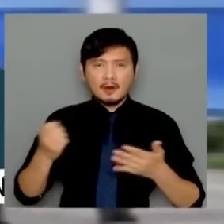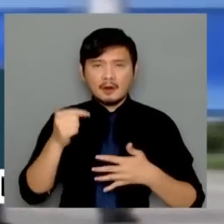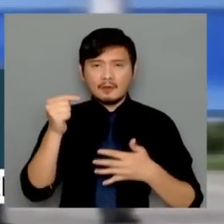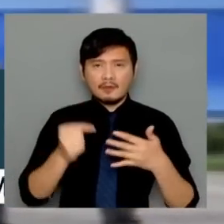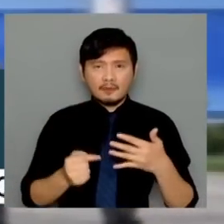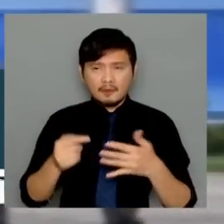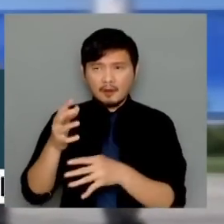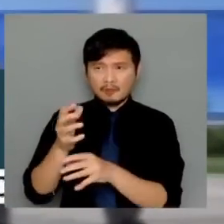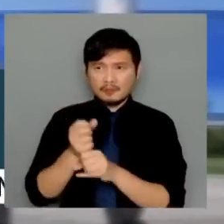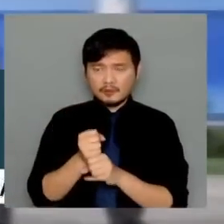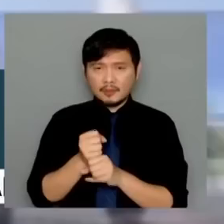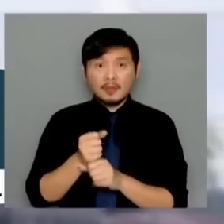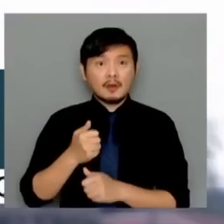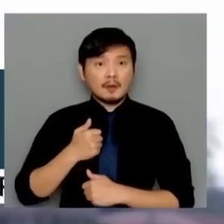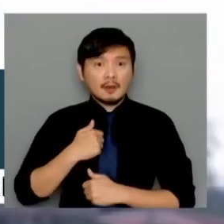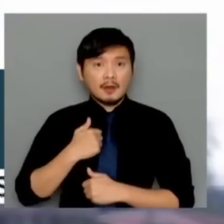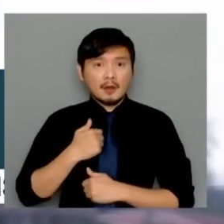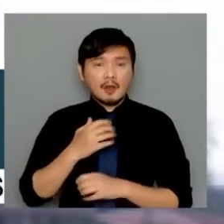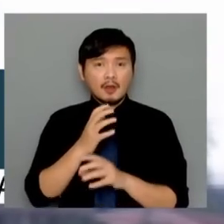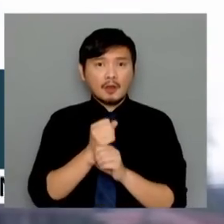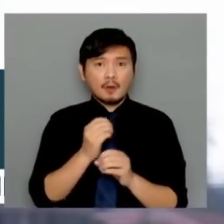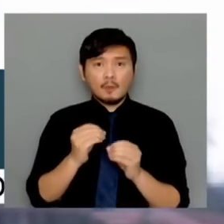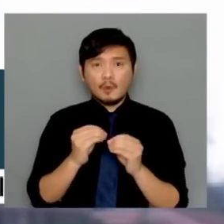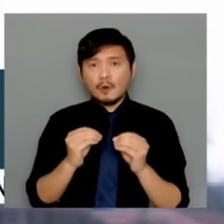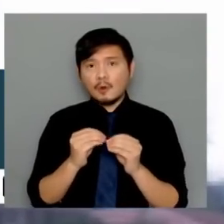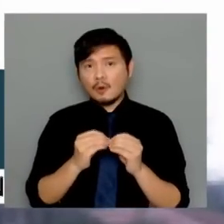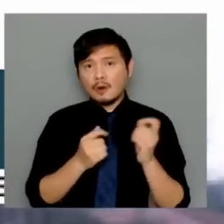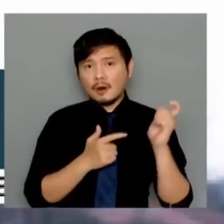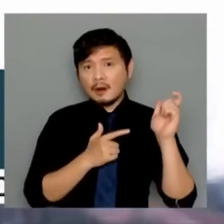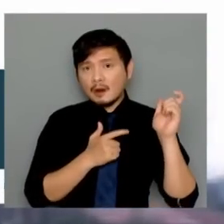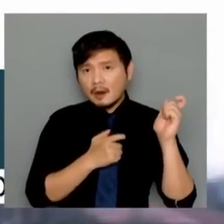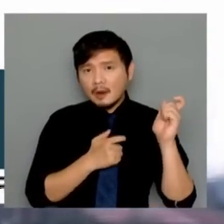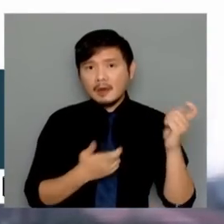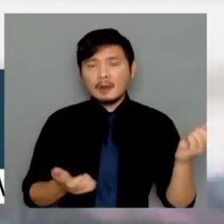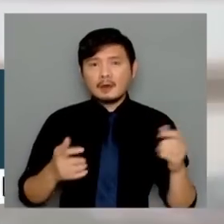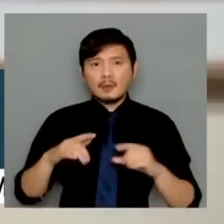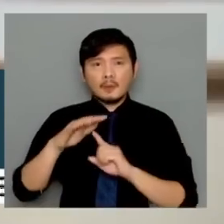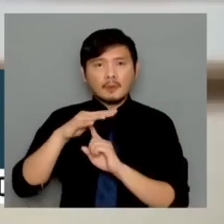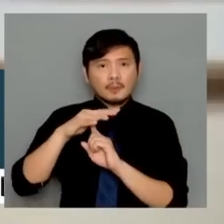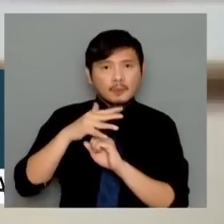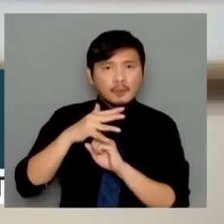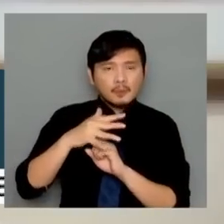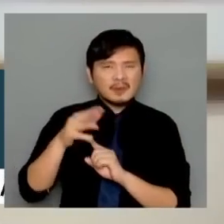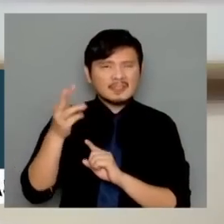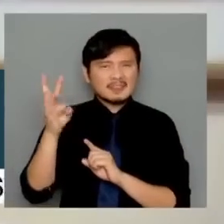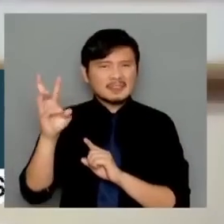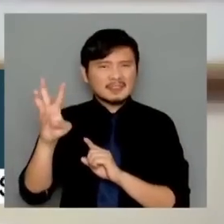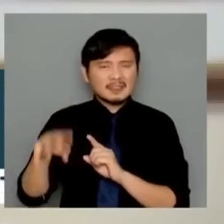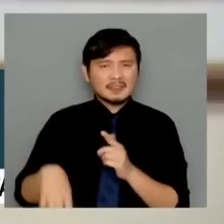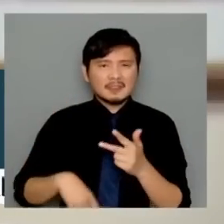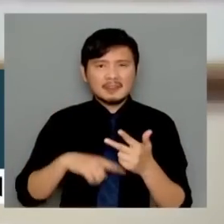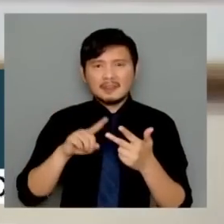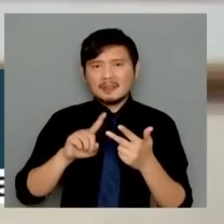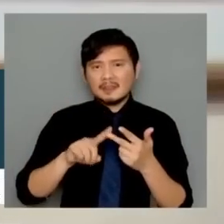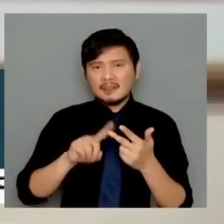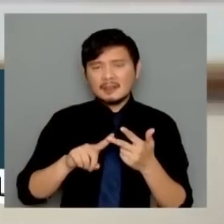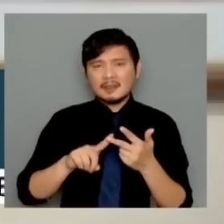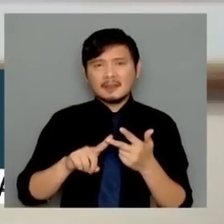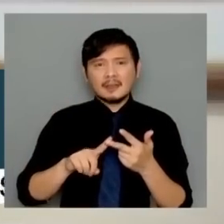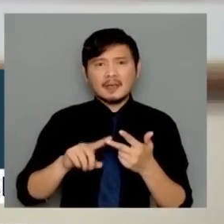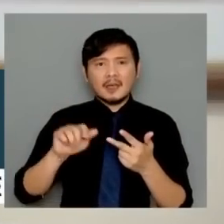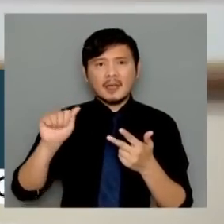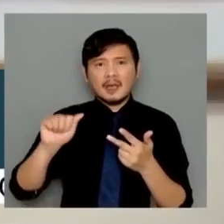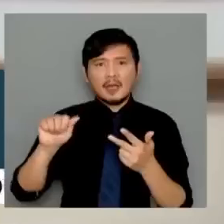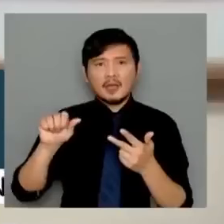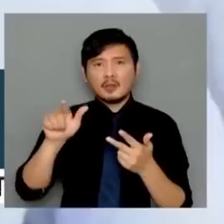military also gained more firepower with 16 units of Black Hawk helicopters and 6 units of A-29B